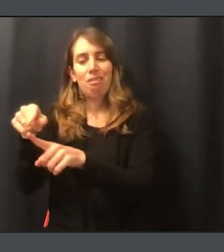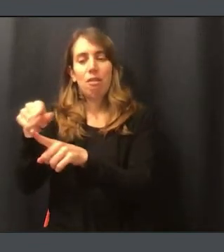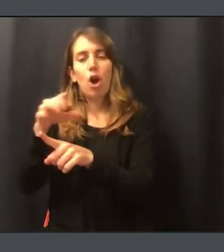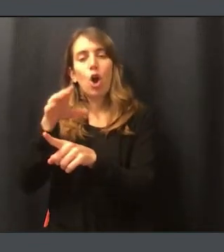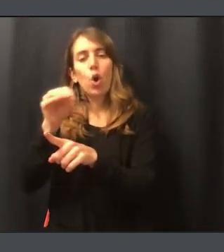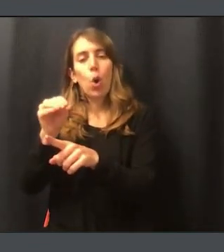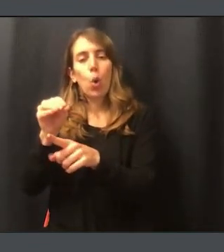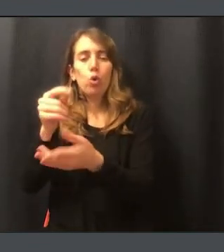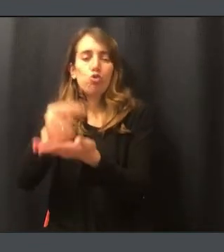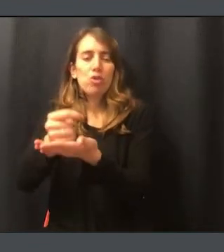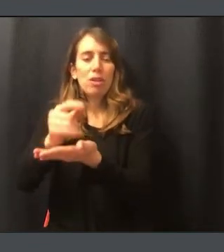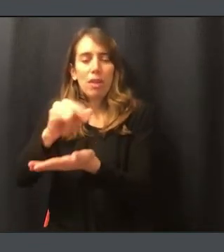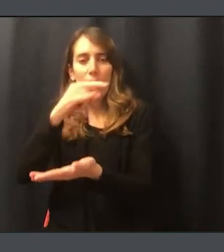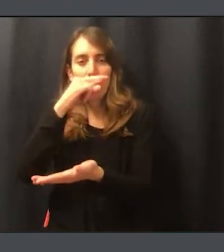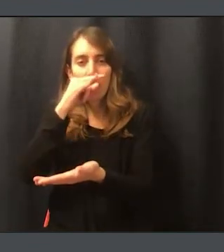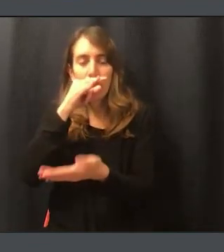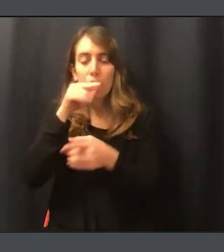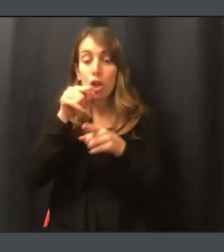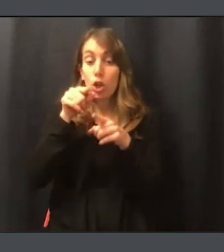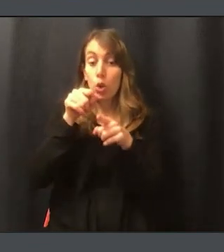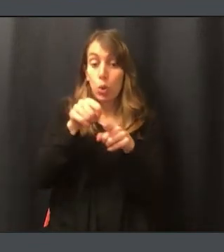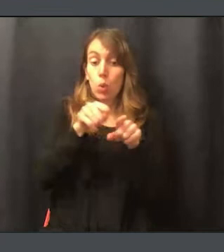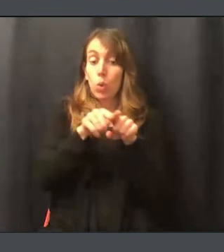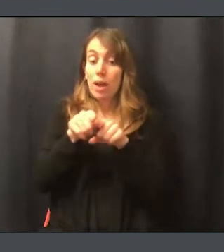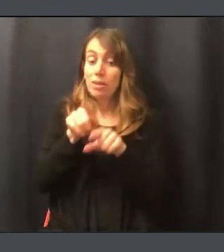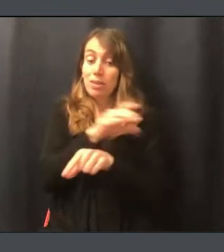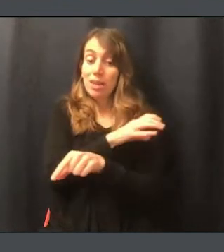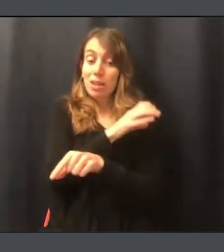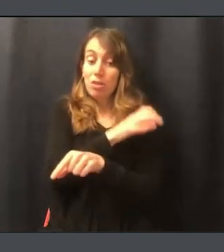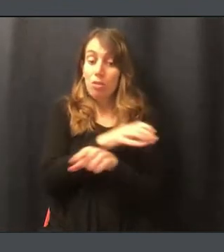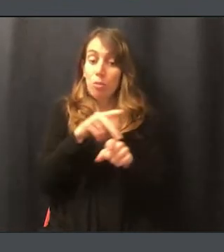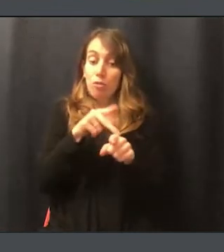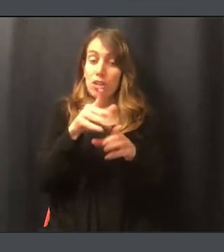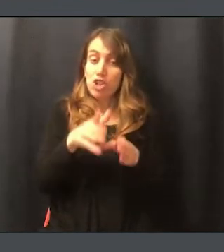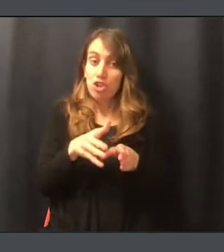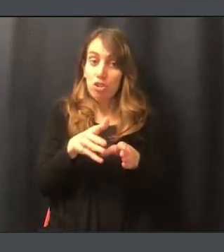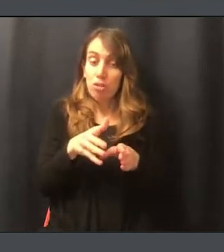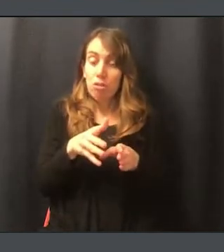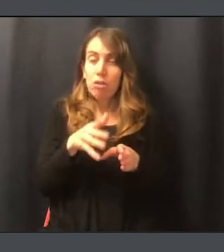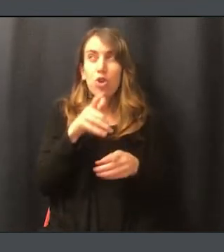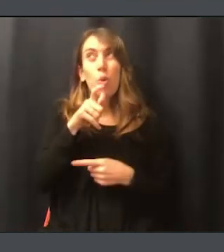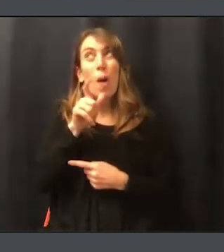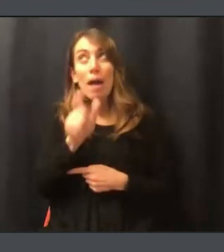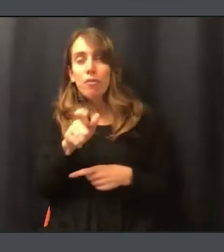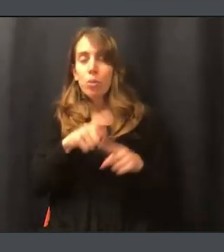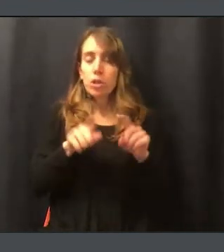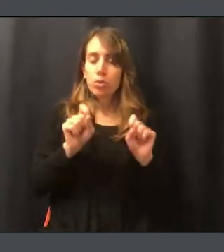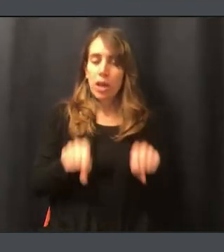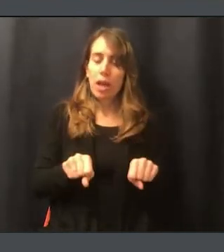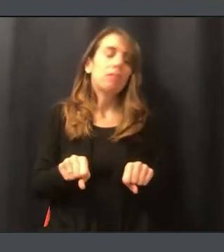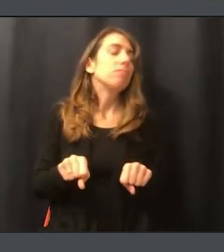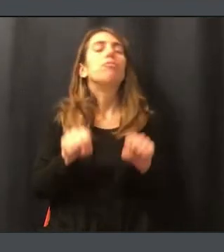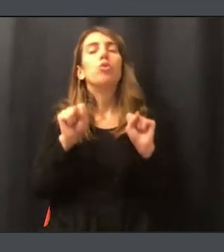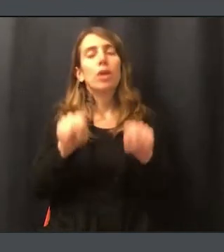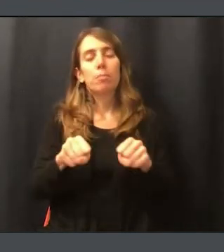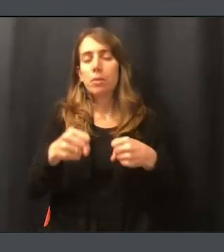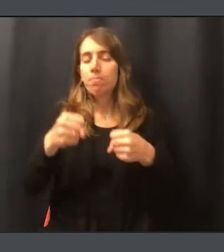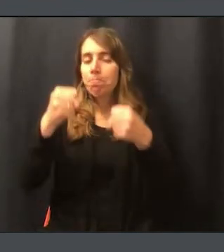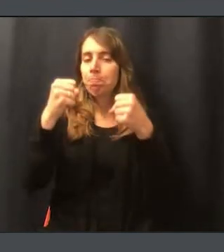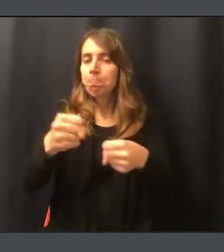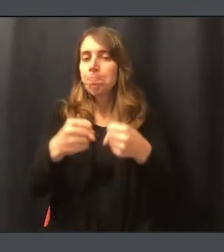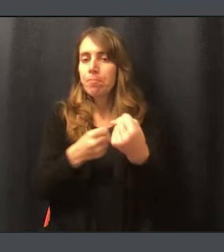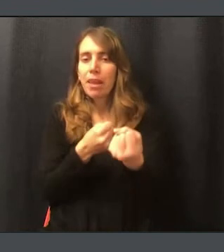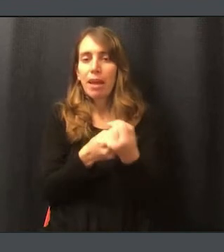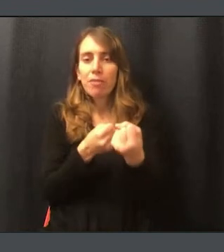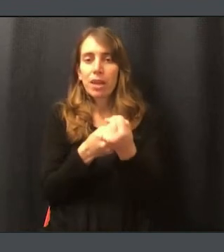And you being the communication professional, you can be the person, you don't have to do this, but you can do this, and I would encourage you to do this. You can be a really strong advocate